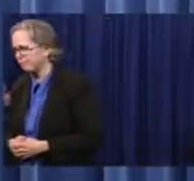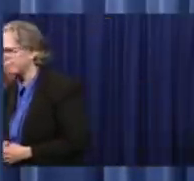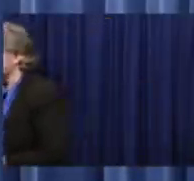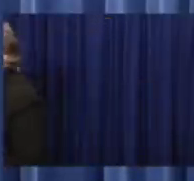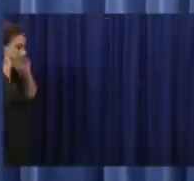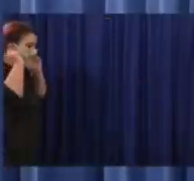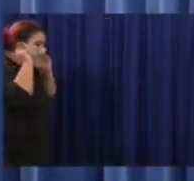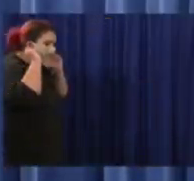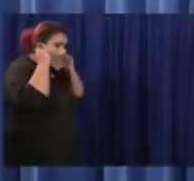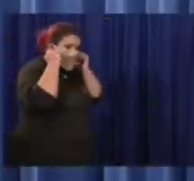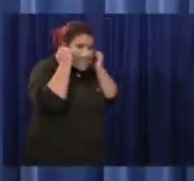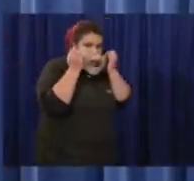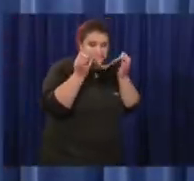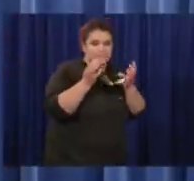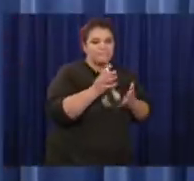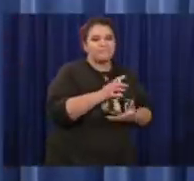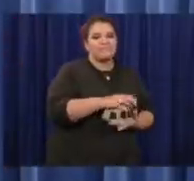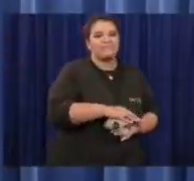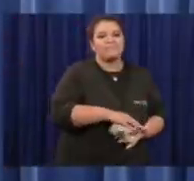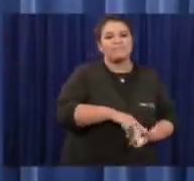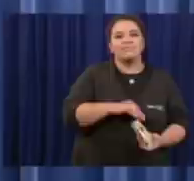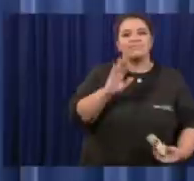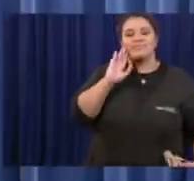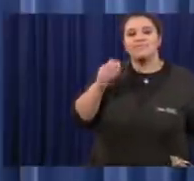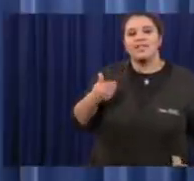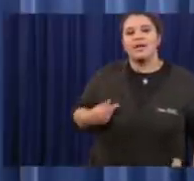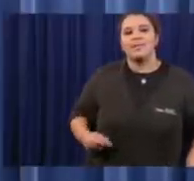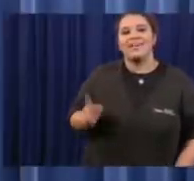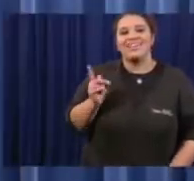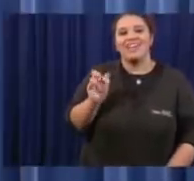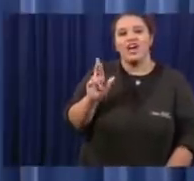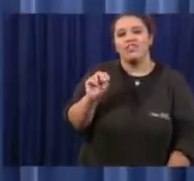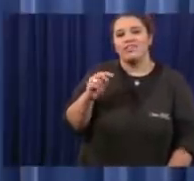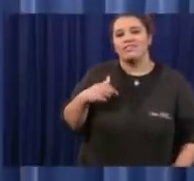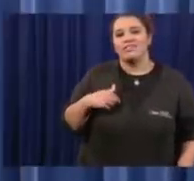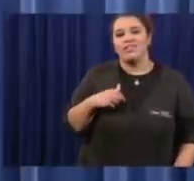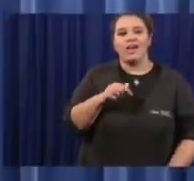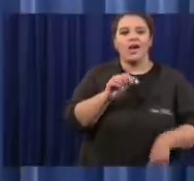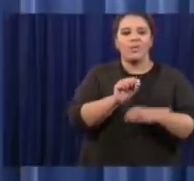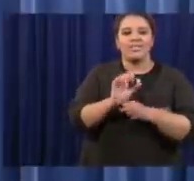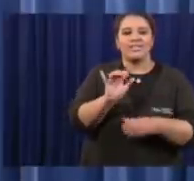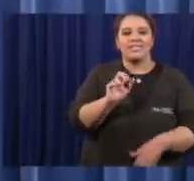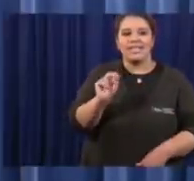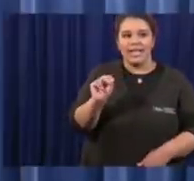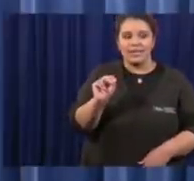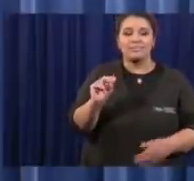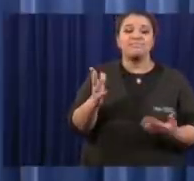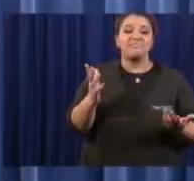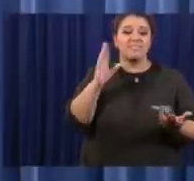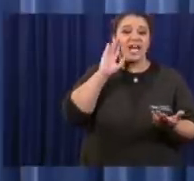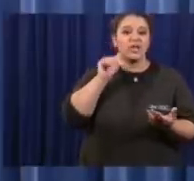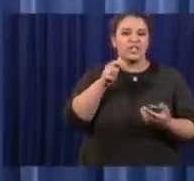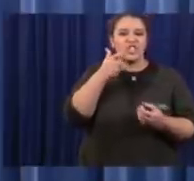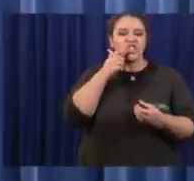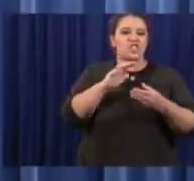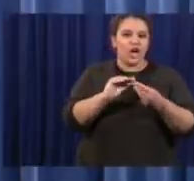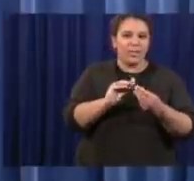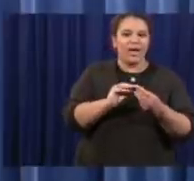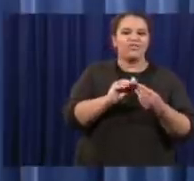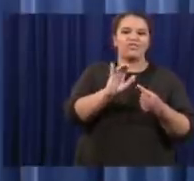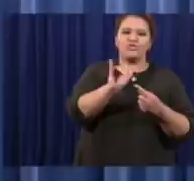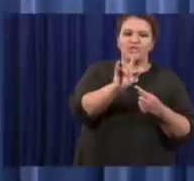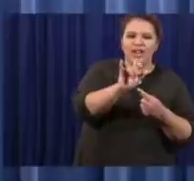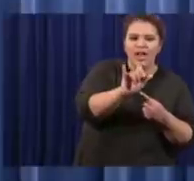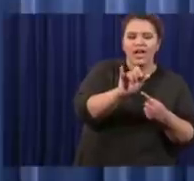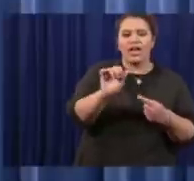Good afternoon, Governor. It's Karen Johnson with WLWT out of Cincinnati. I know you just said come July, August, you just don't know